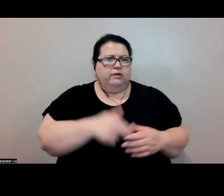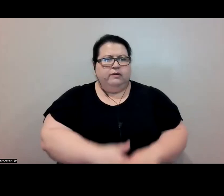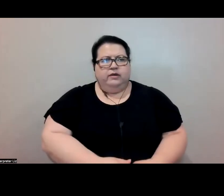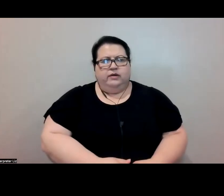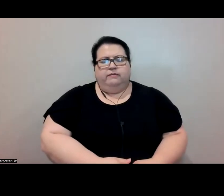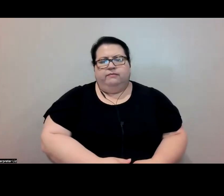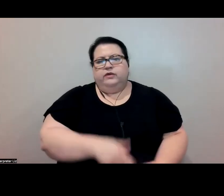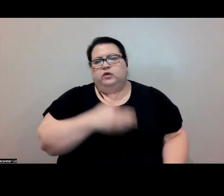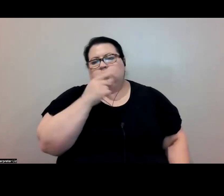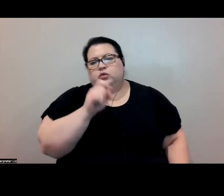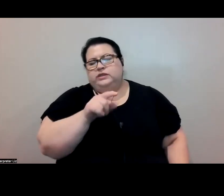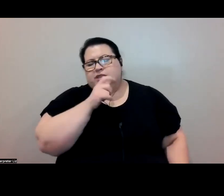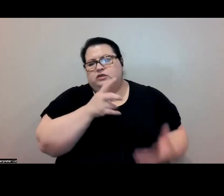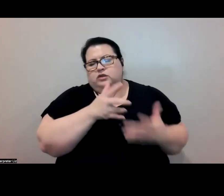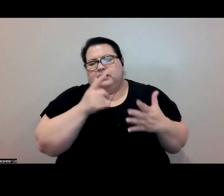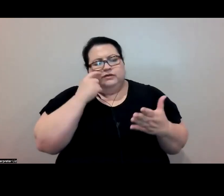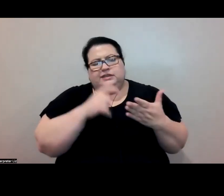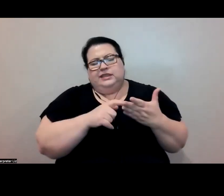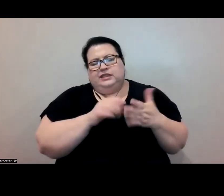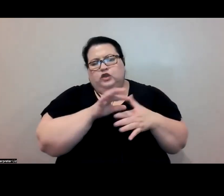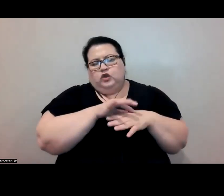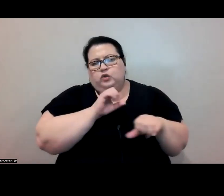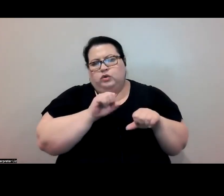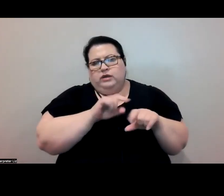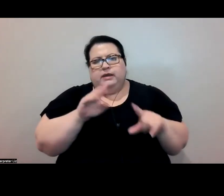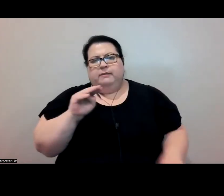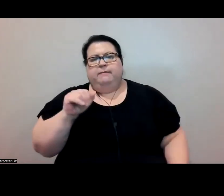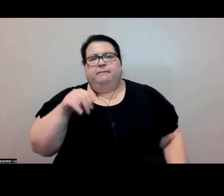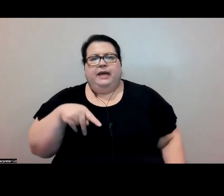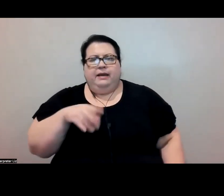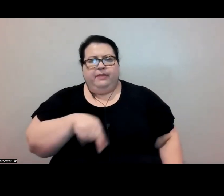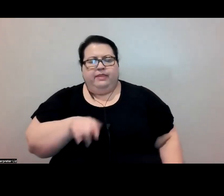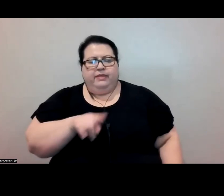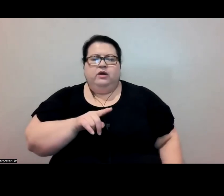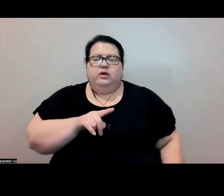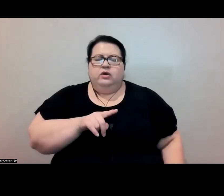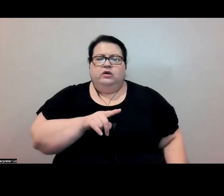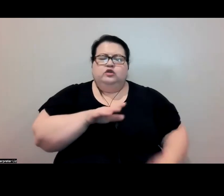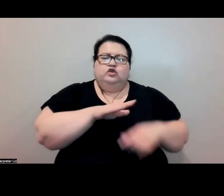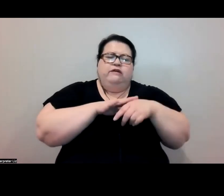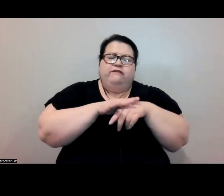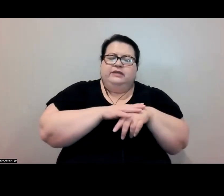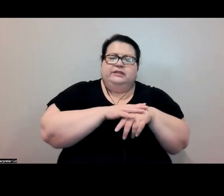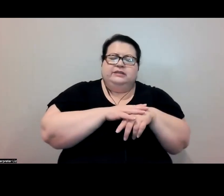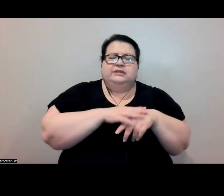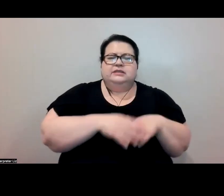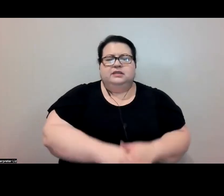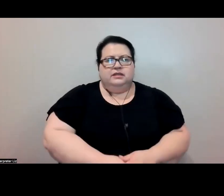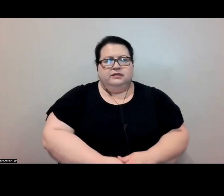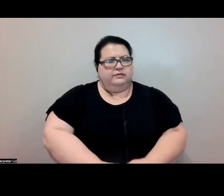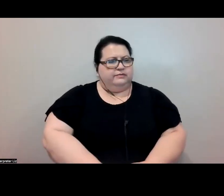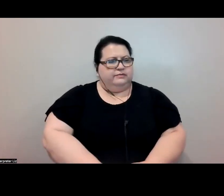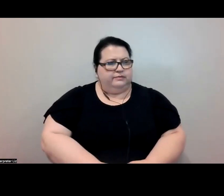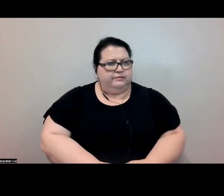it's a good question, but it's not so much for detecting earthquakes as for mapping their surface manifestation.